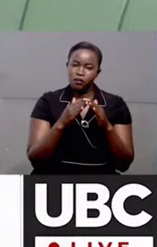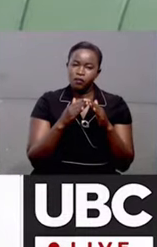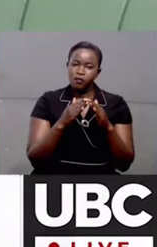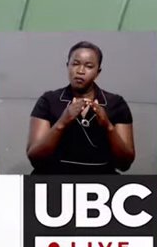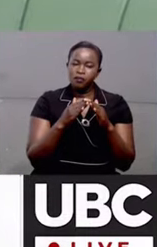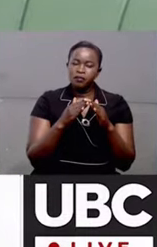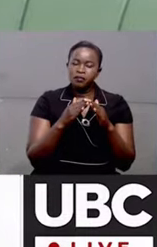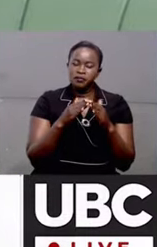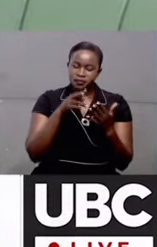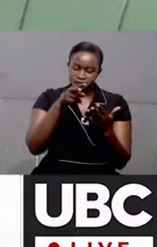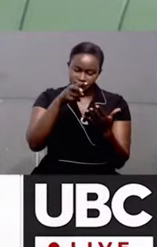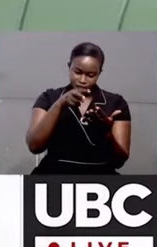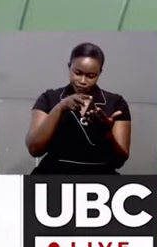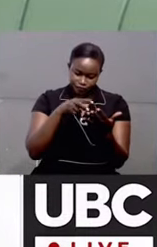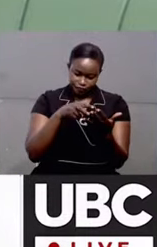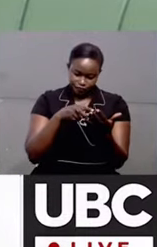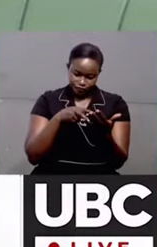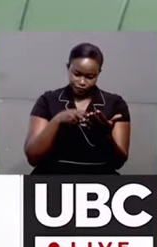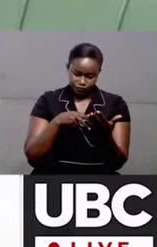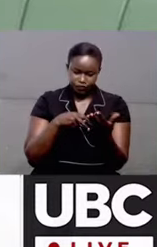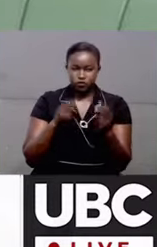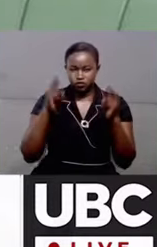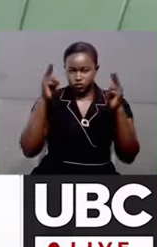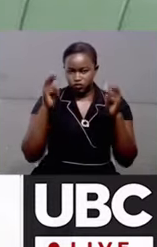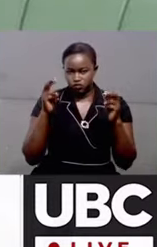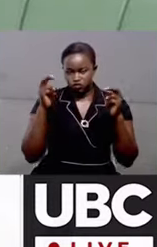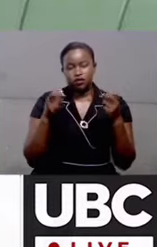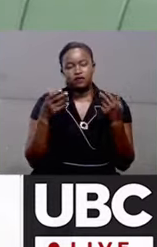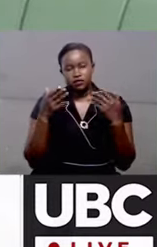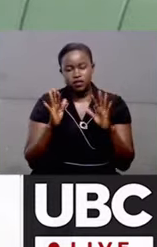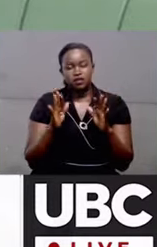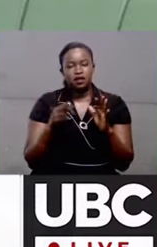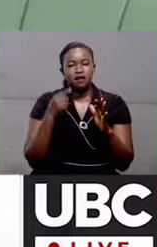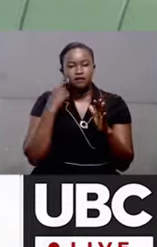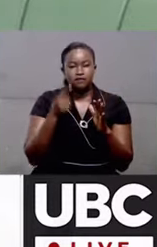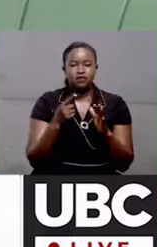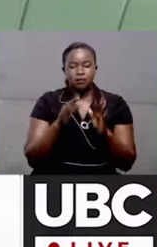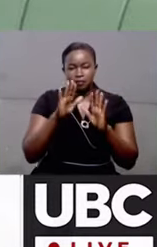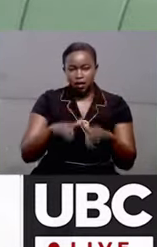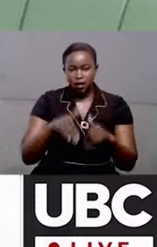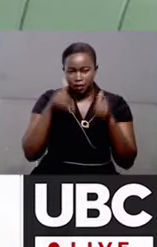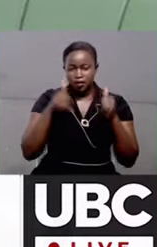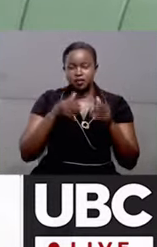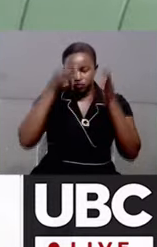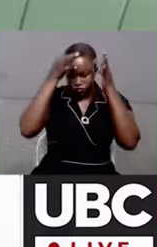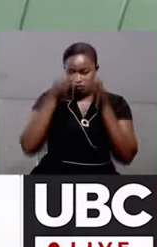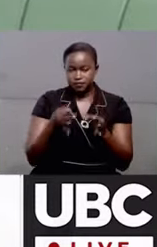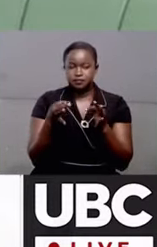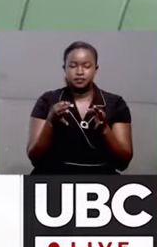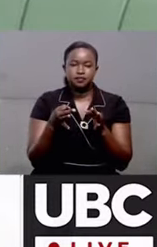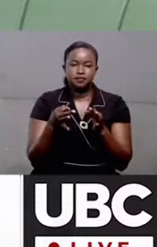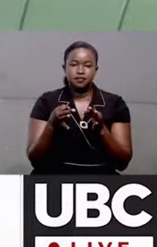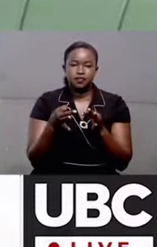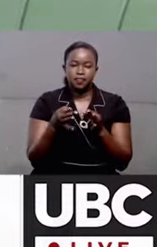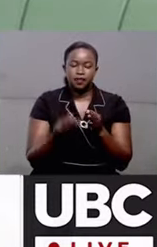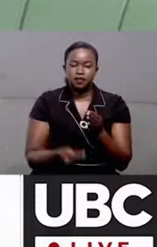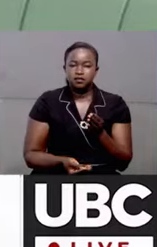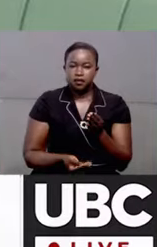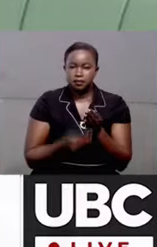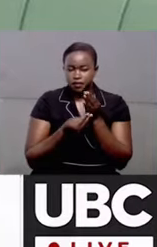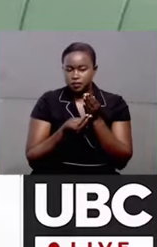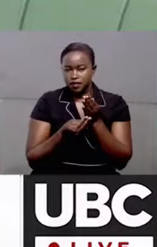considered a motion for a resolution of Parliament on the